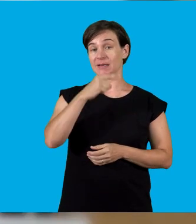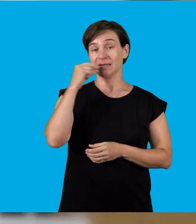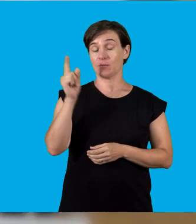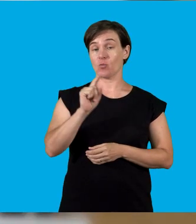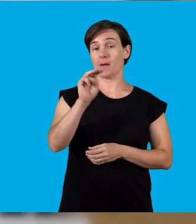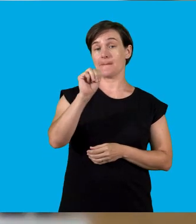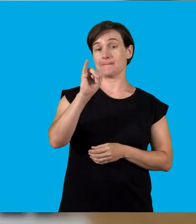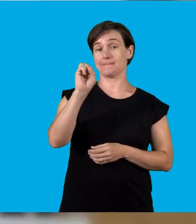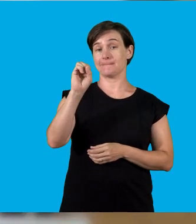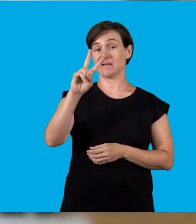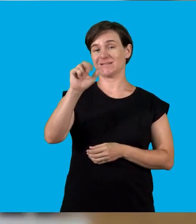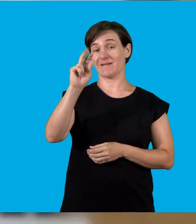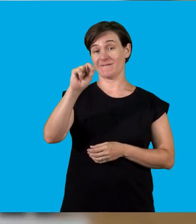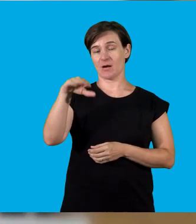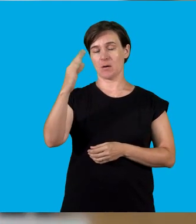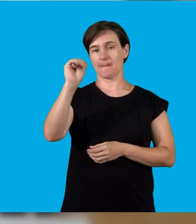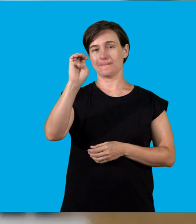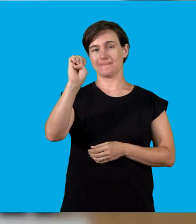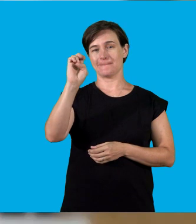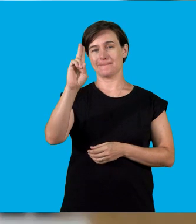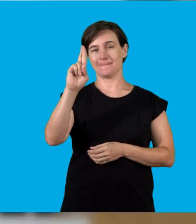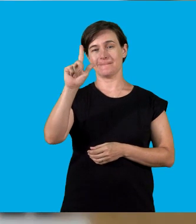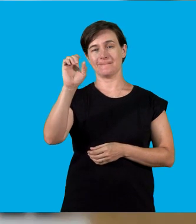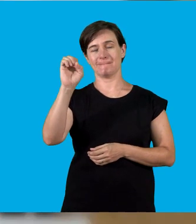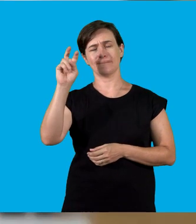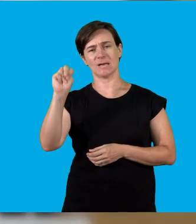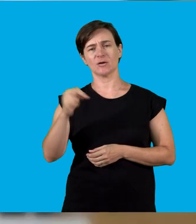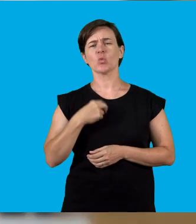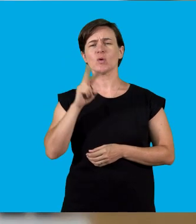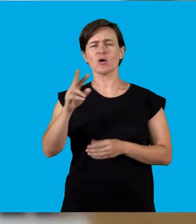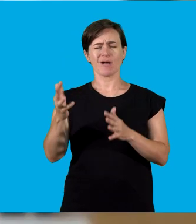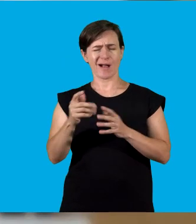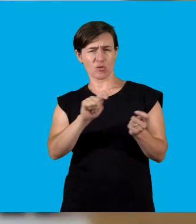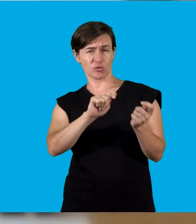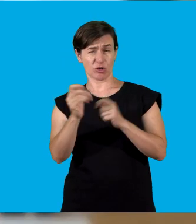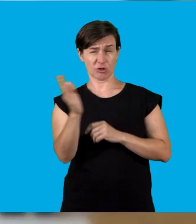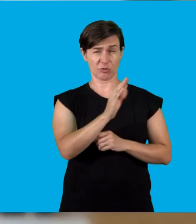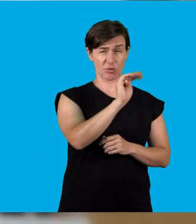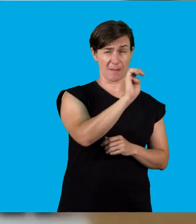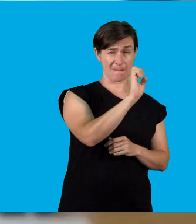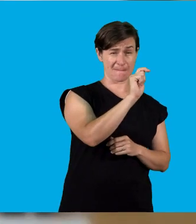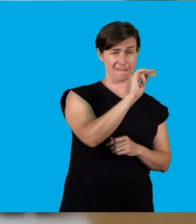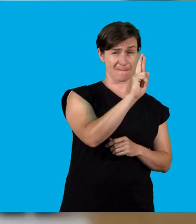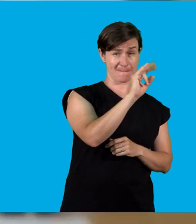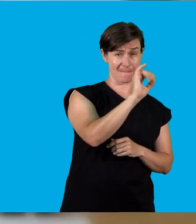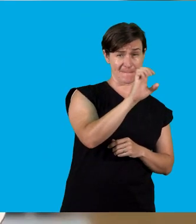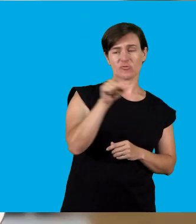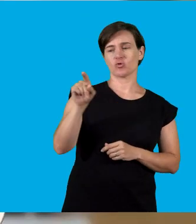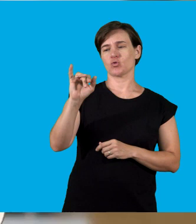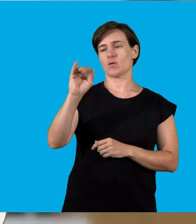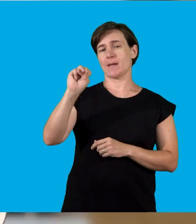Ninorbert Vermeulen, and we will be looking at conversions between the metric and the imperial system